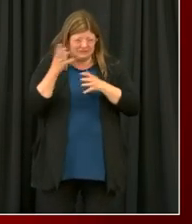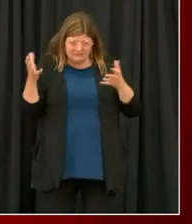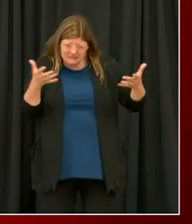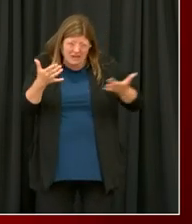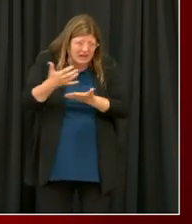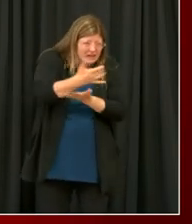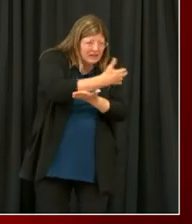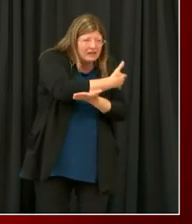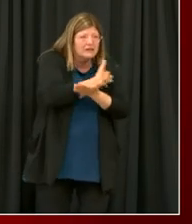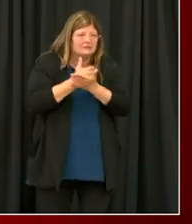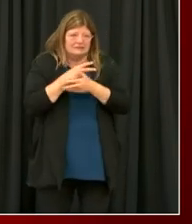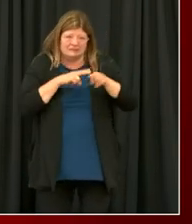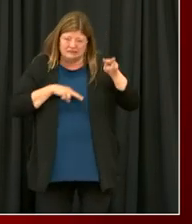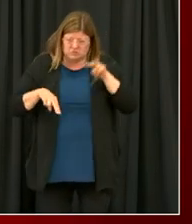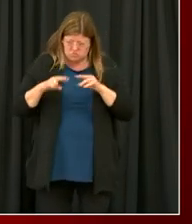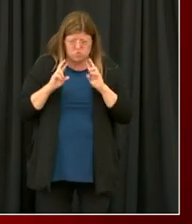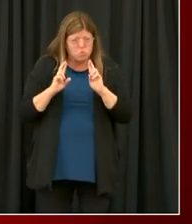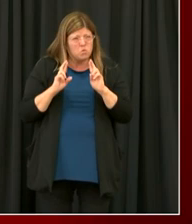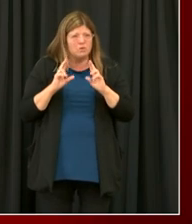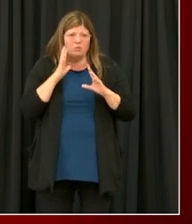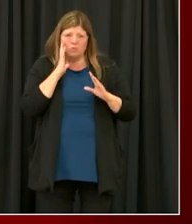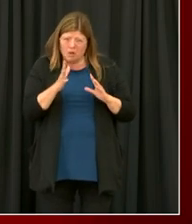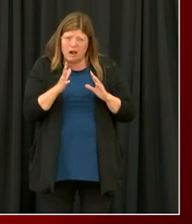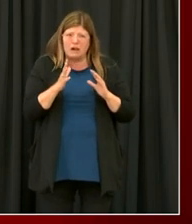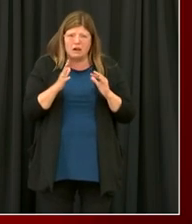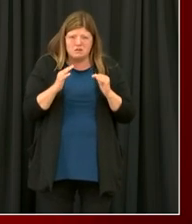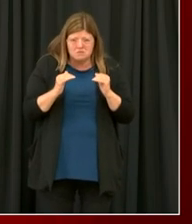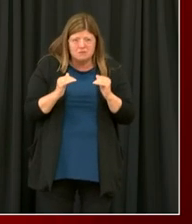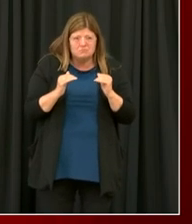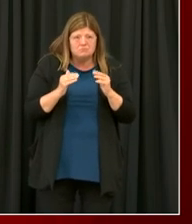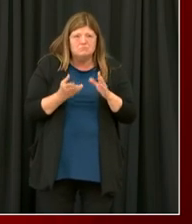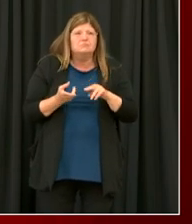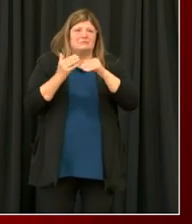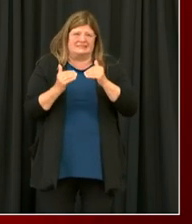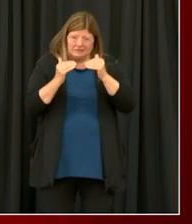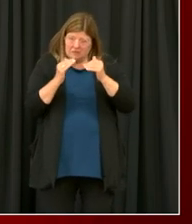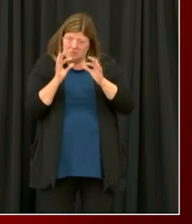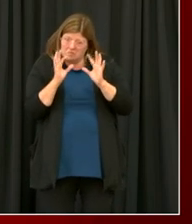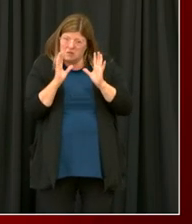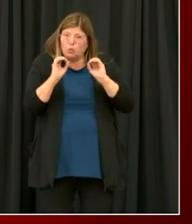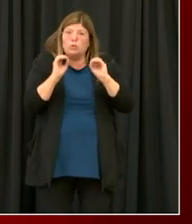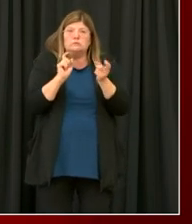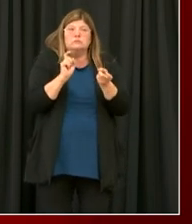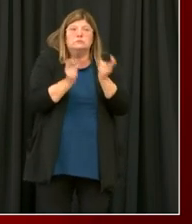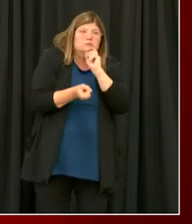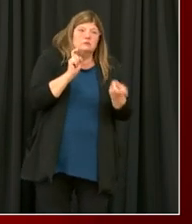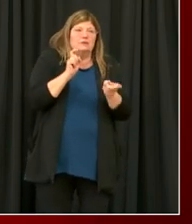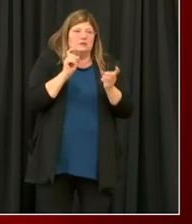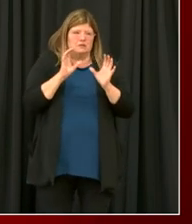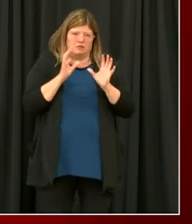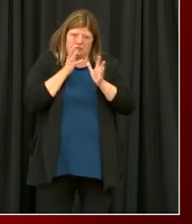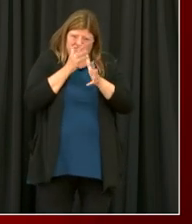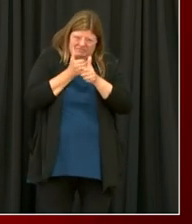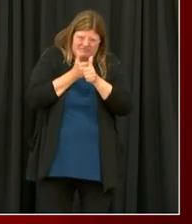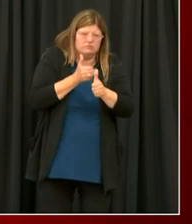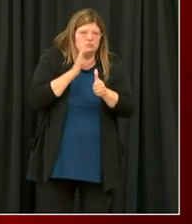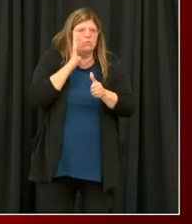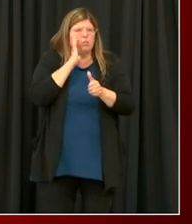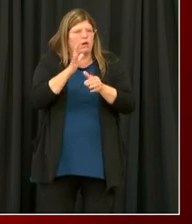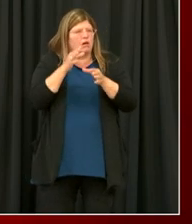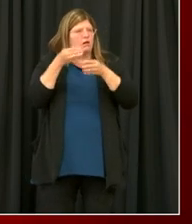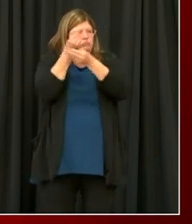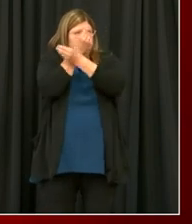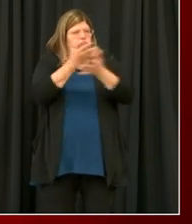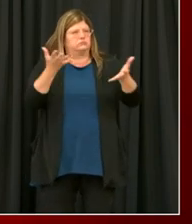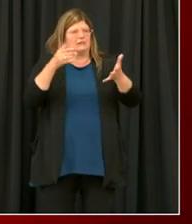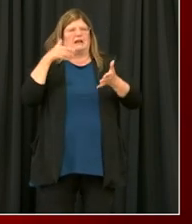look closely at any changes related to entering Phase 1, and we'll have an update on Phase 2 later in the